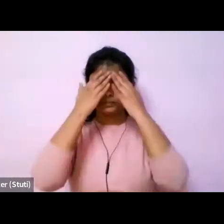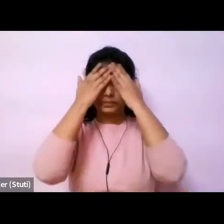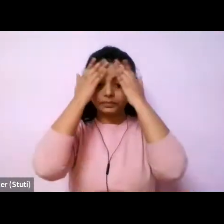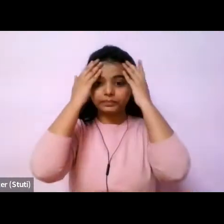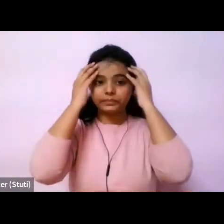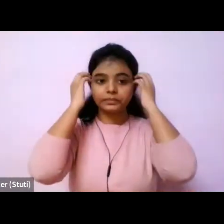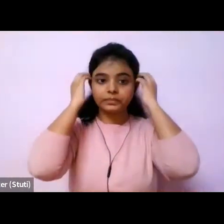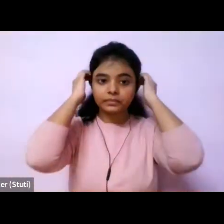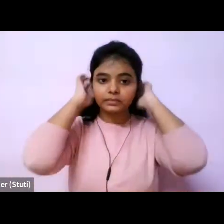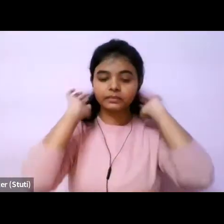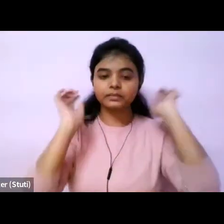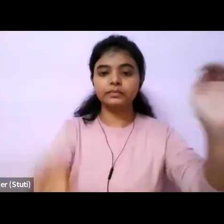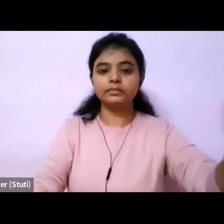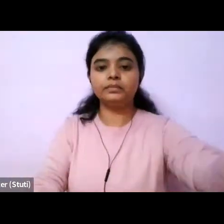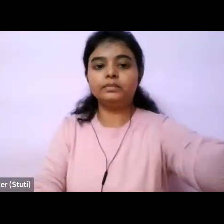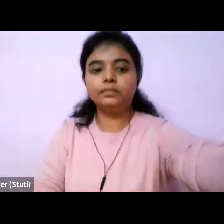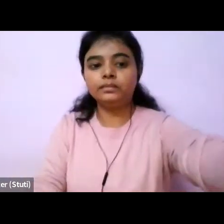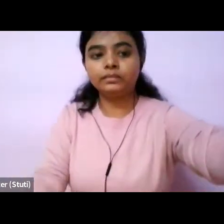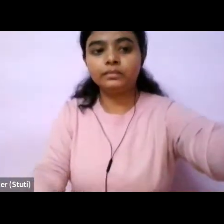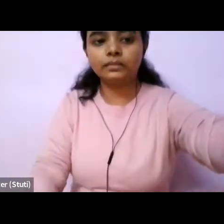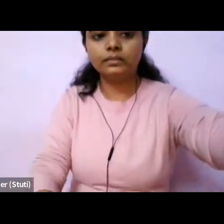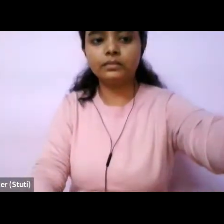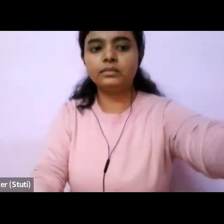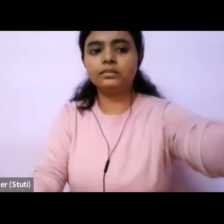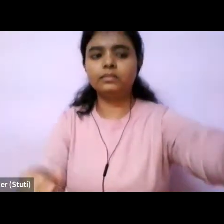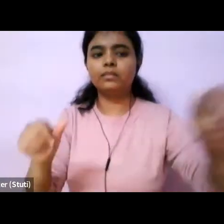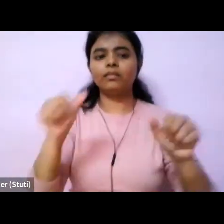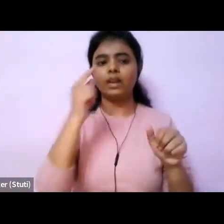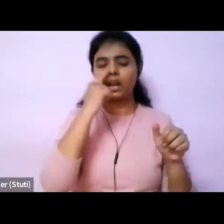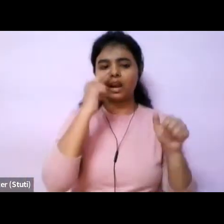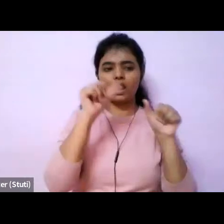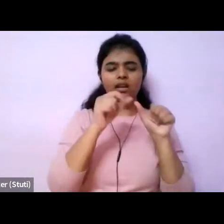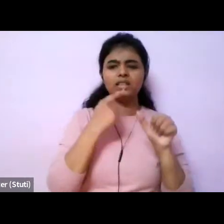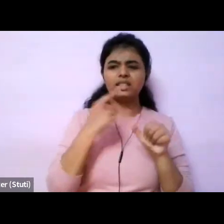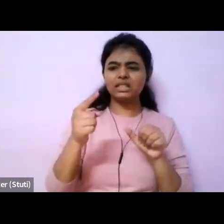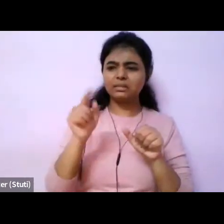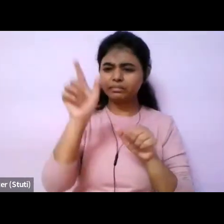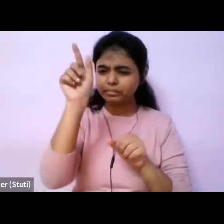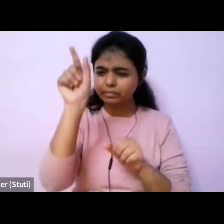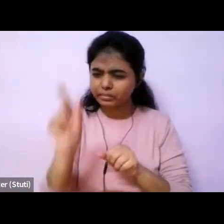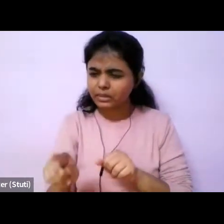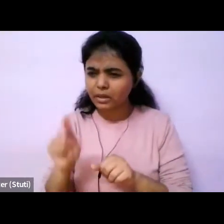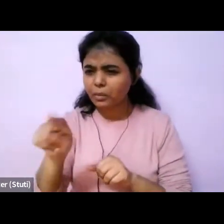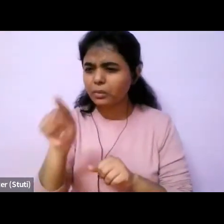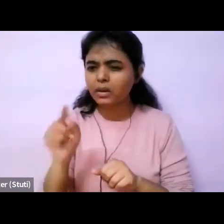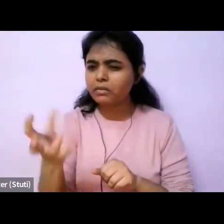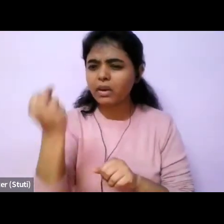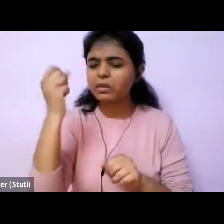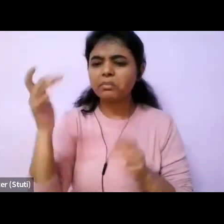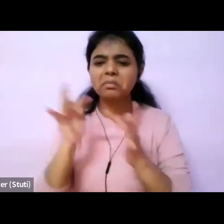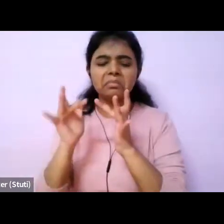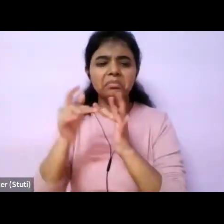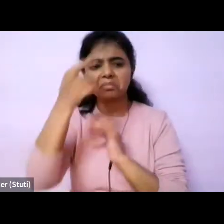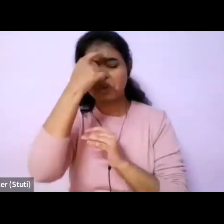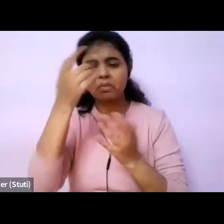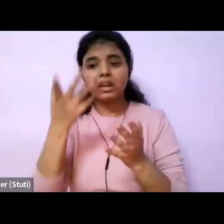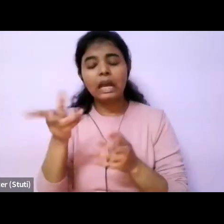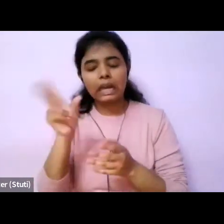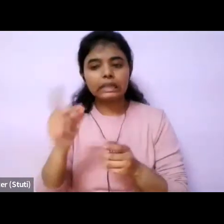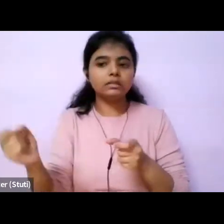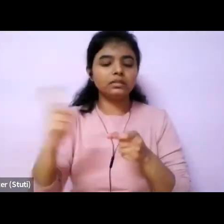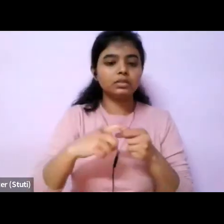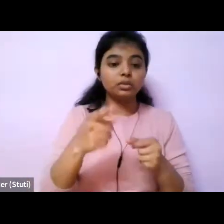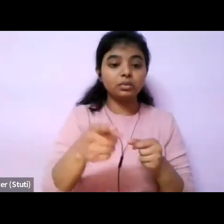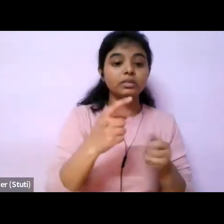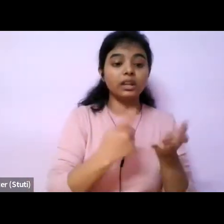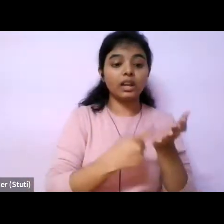I feel like Sandeep is having network issues. I can't see him in the speaker list. While he joins back, Rimjhim, there